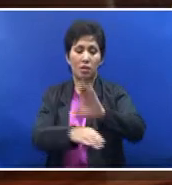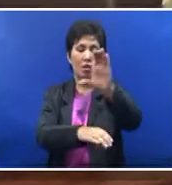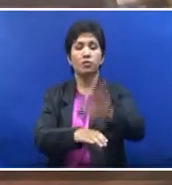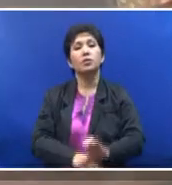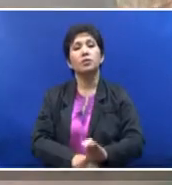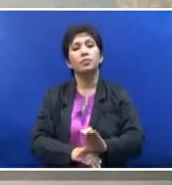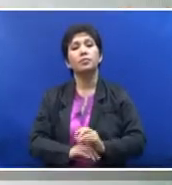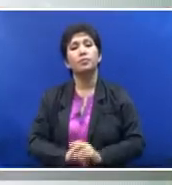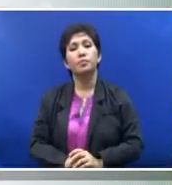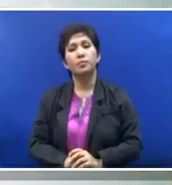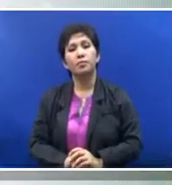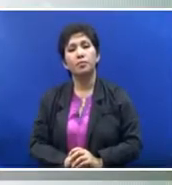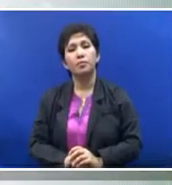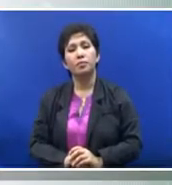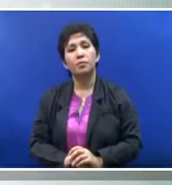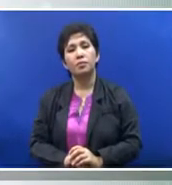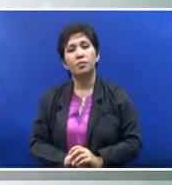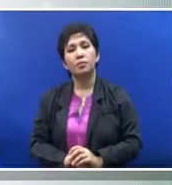culture.